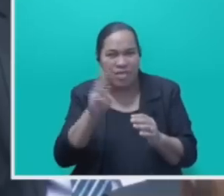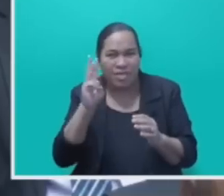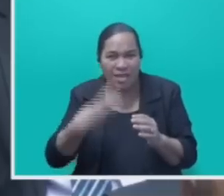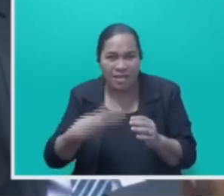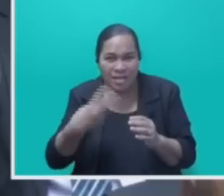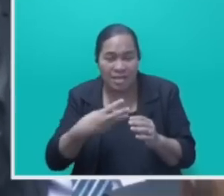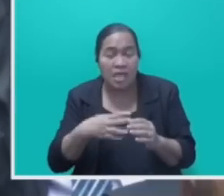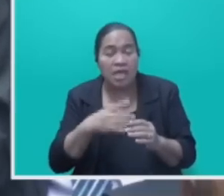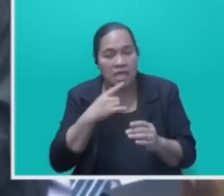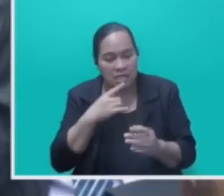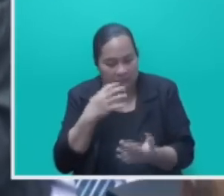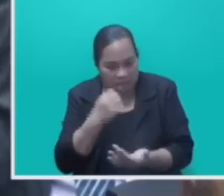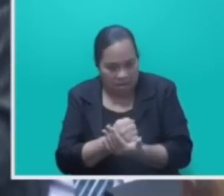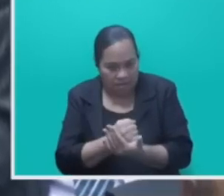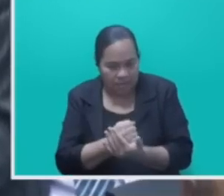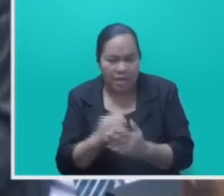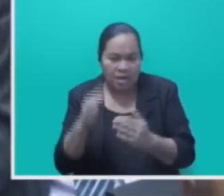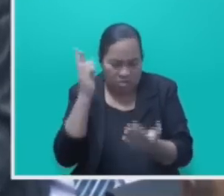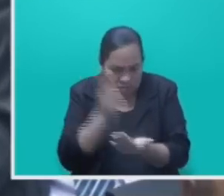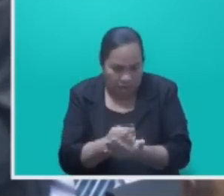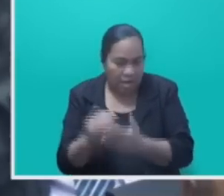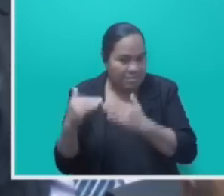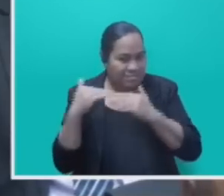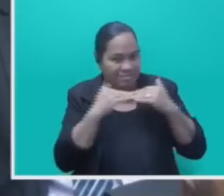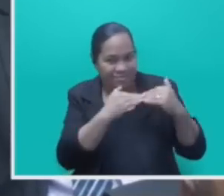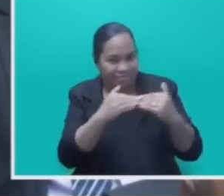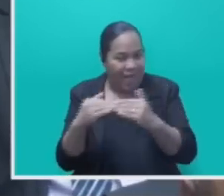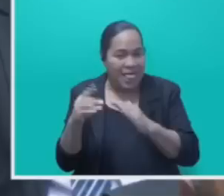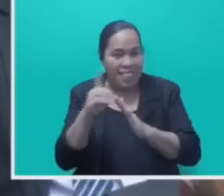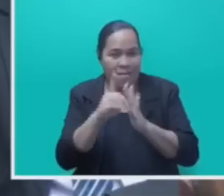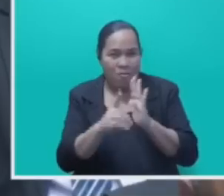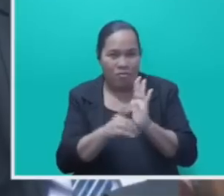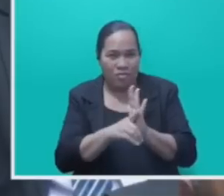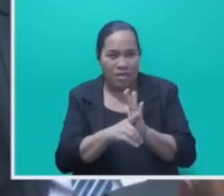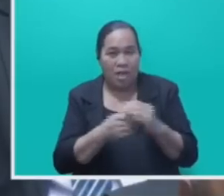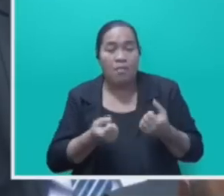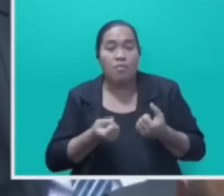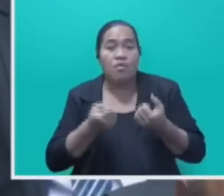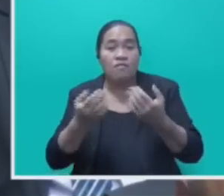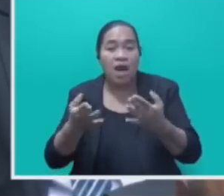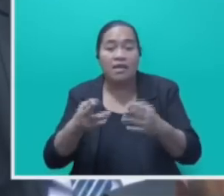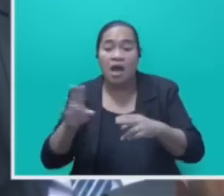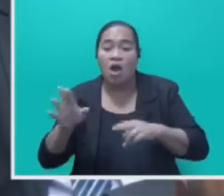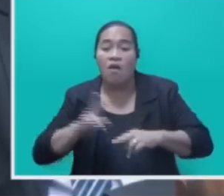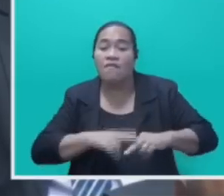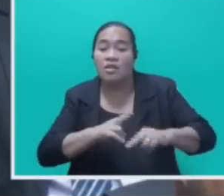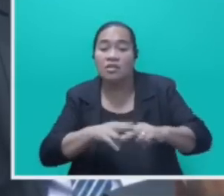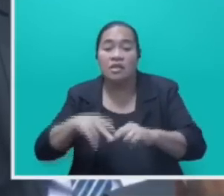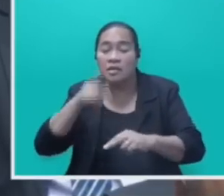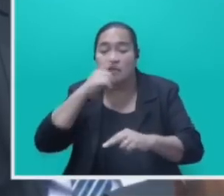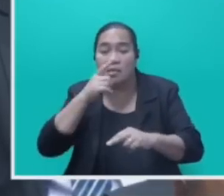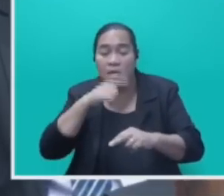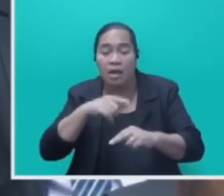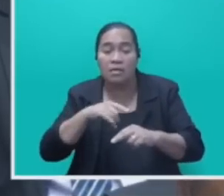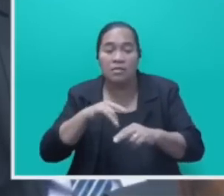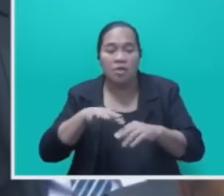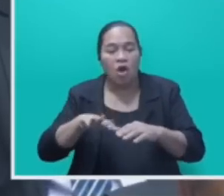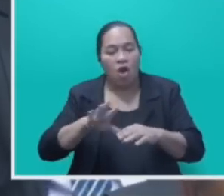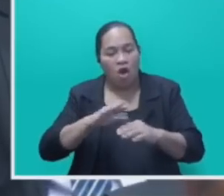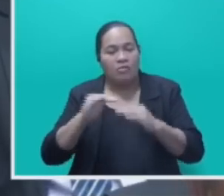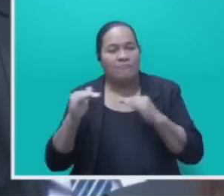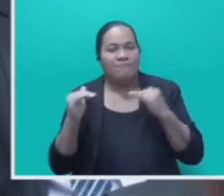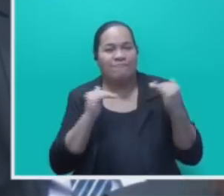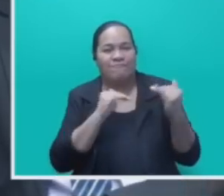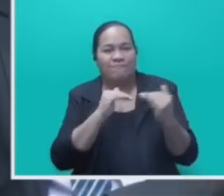guarantees genuine equality and democracy, but also provides Fijians with a range of unprecedented socio-economic